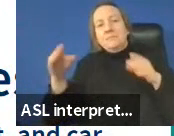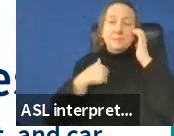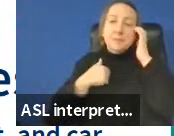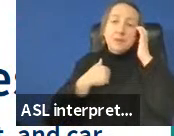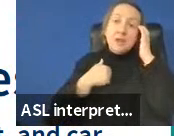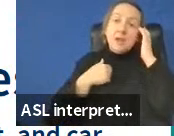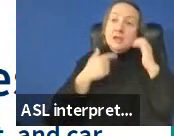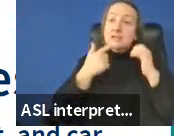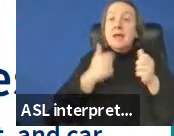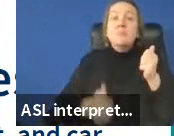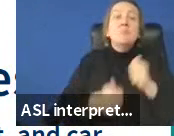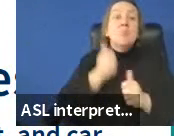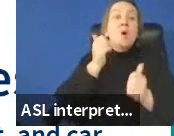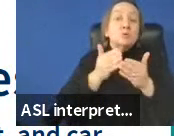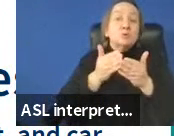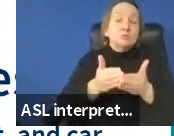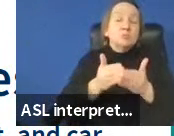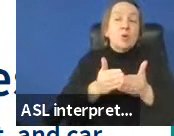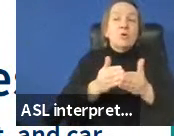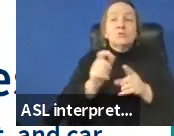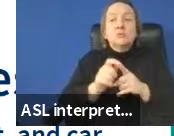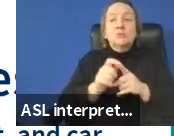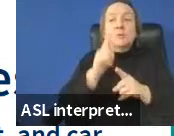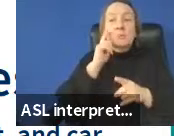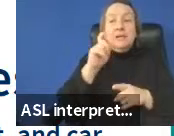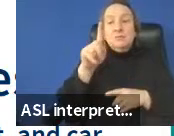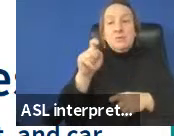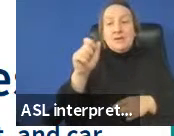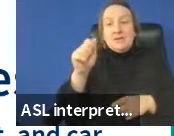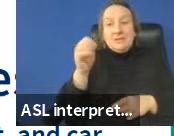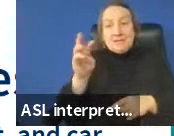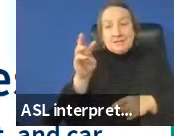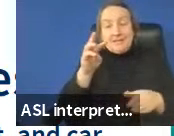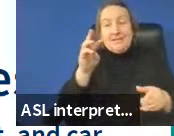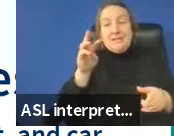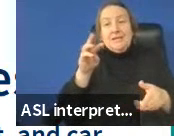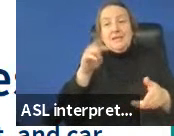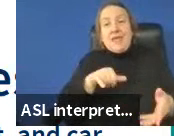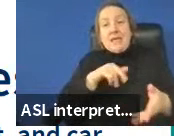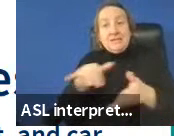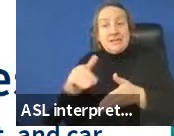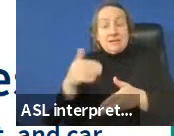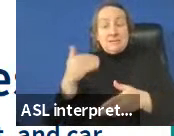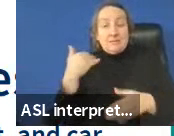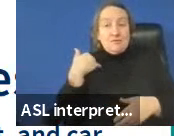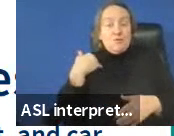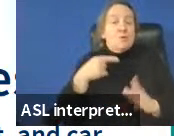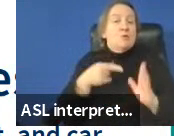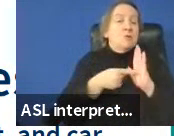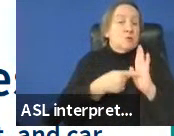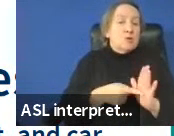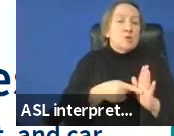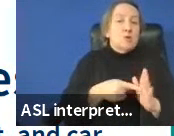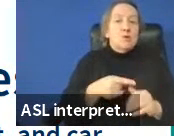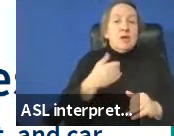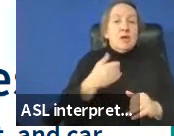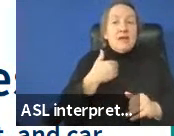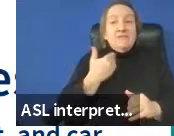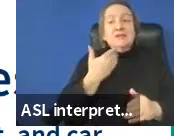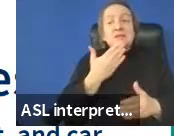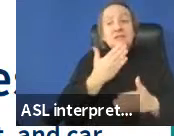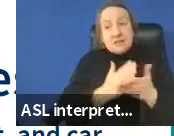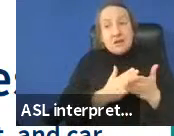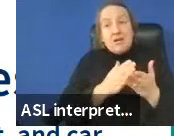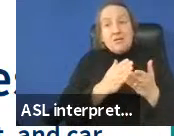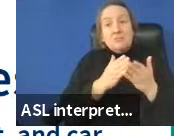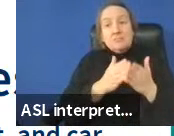boats terminology because at 116, the study previously indicated that there were some vessels that might